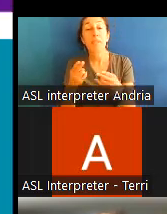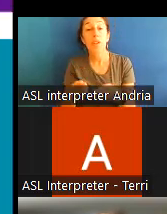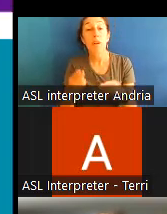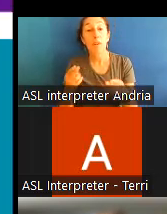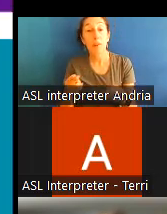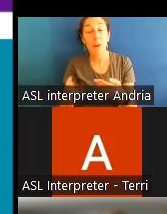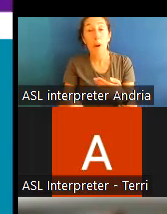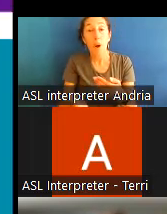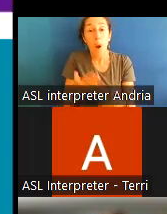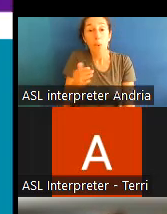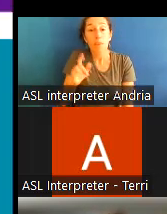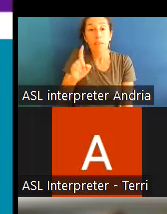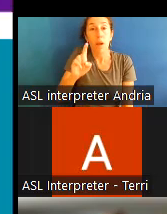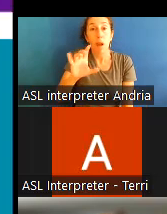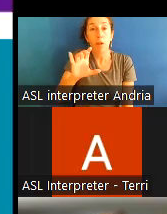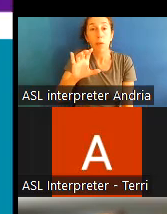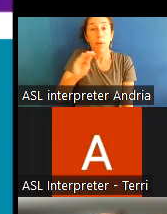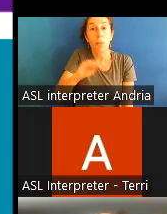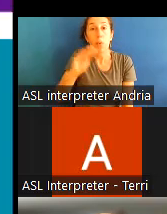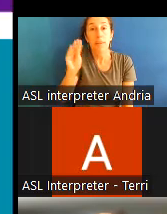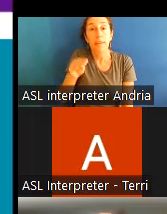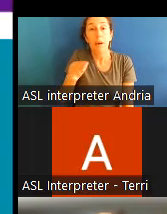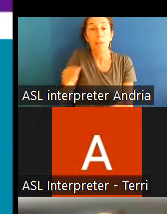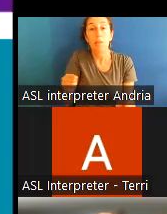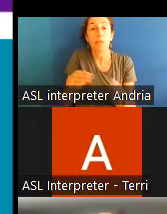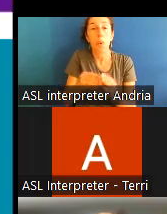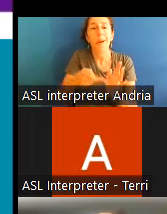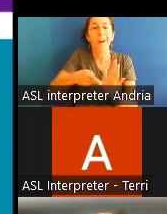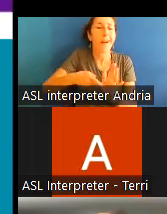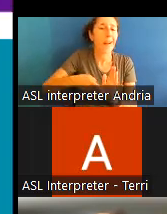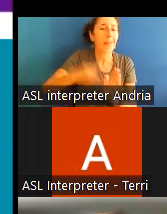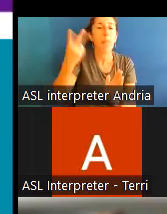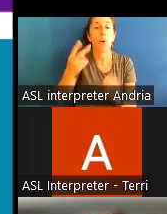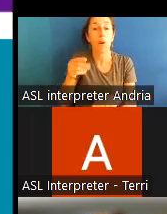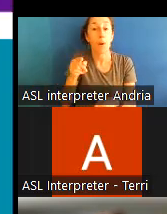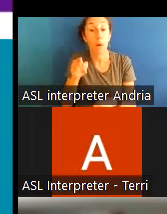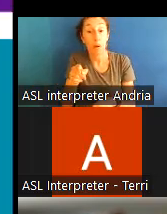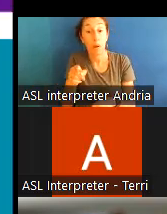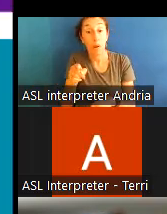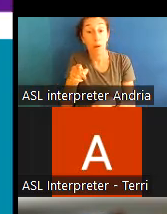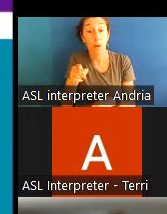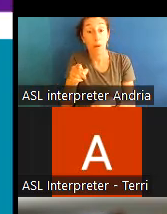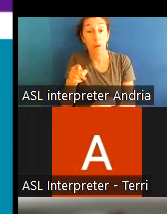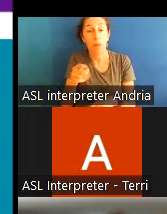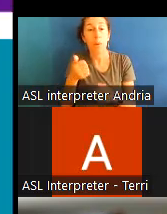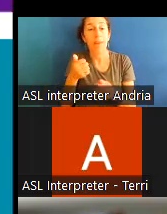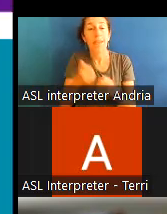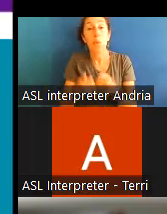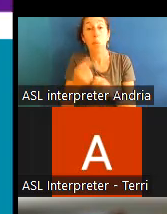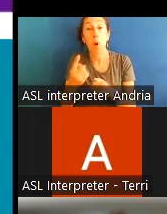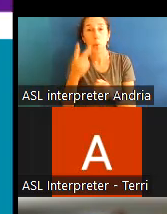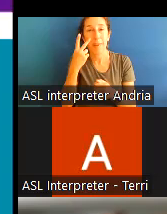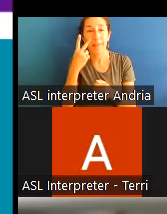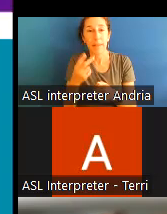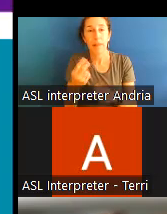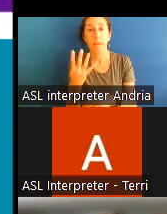97.5% increase over 2019, and 37.8% increase in receiving supportive services. Now, those of